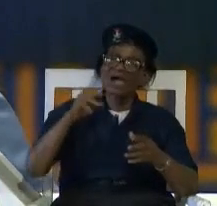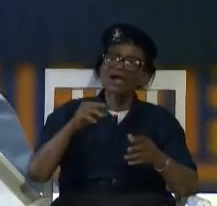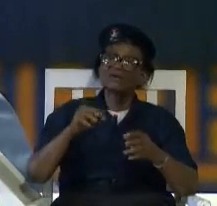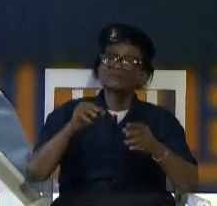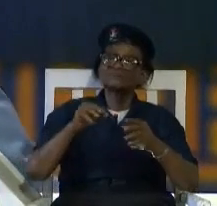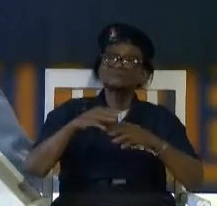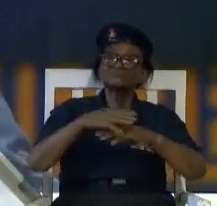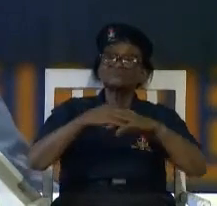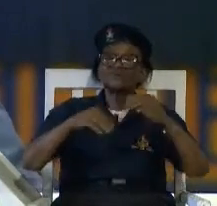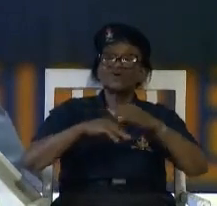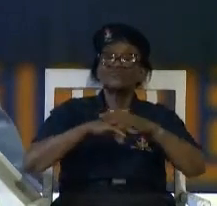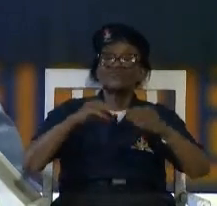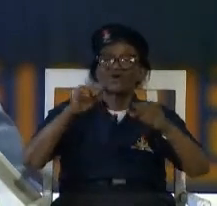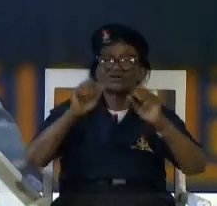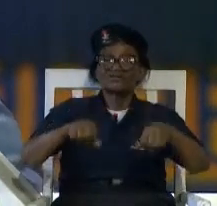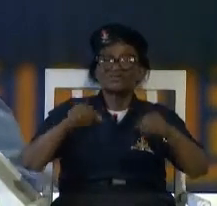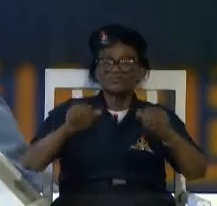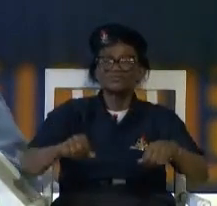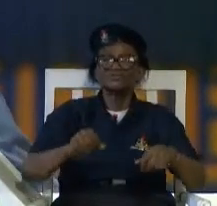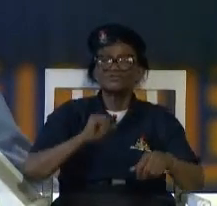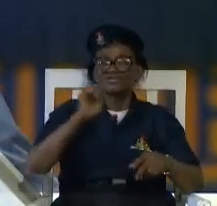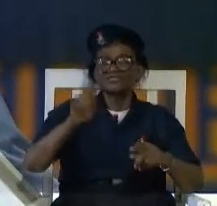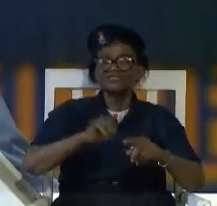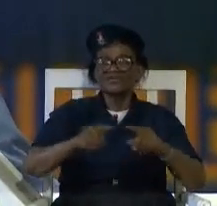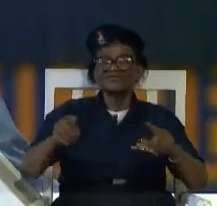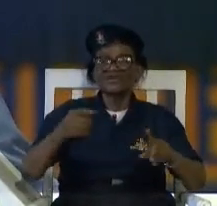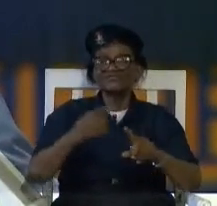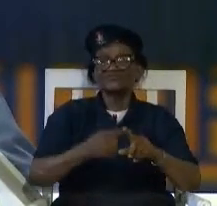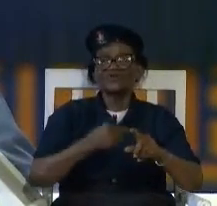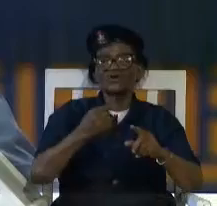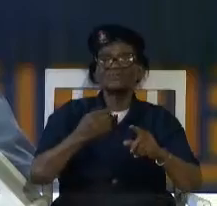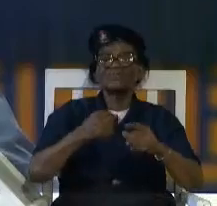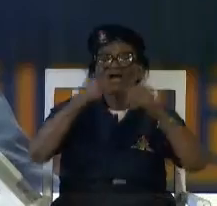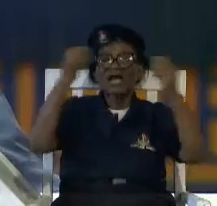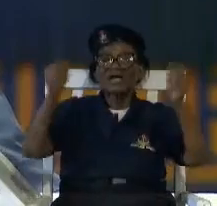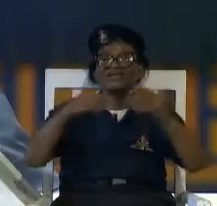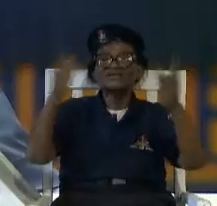It's always different from the hallelujah of those who are desperate.